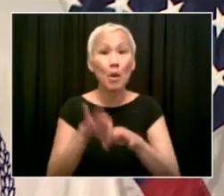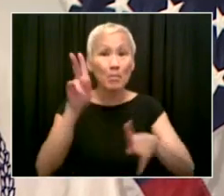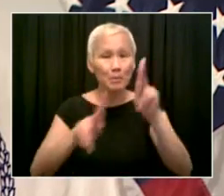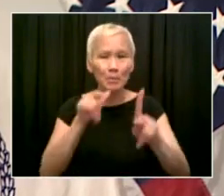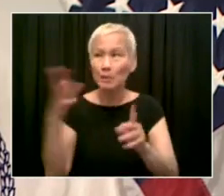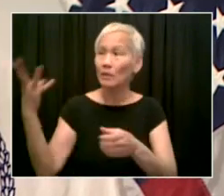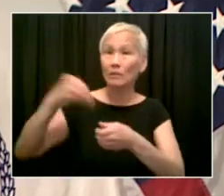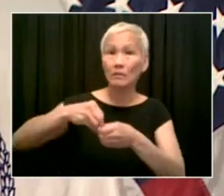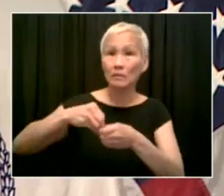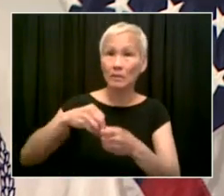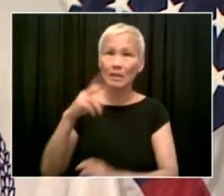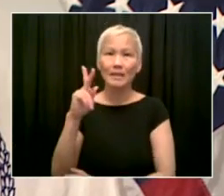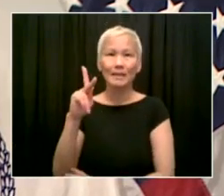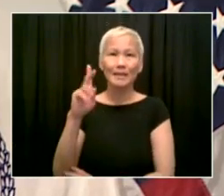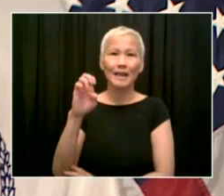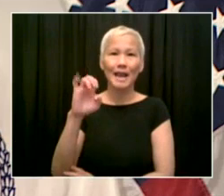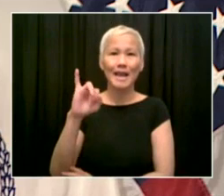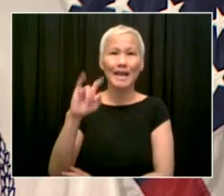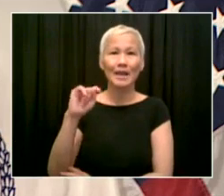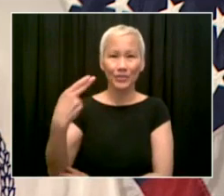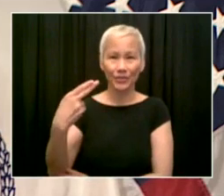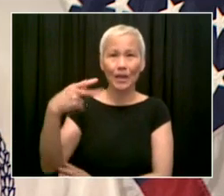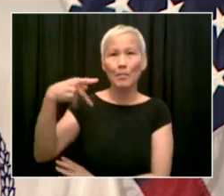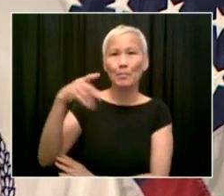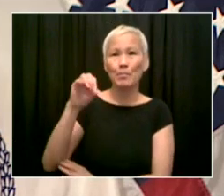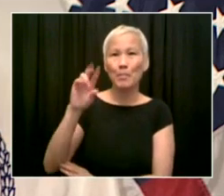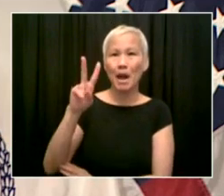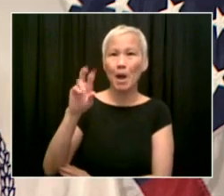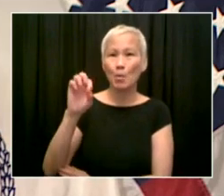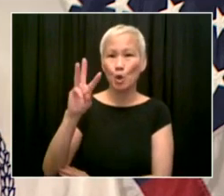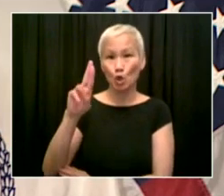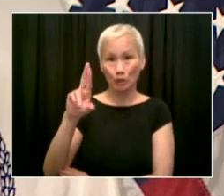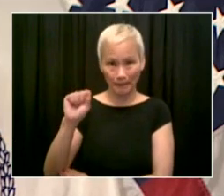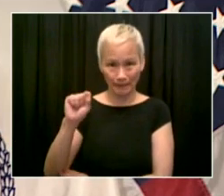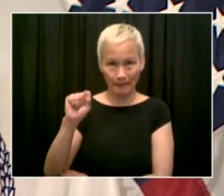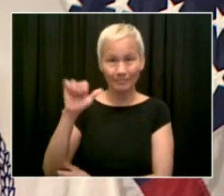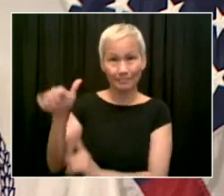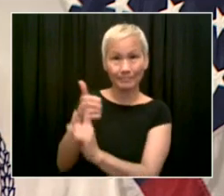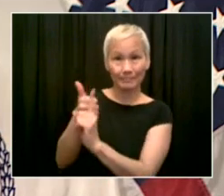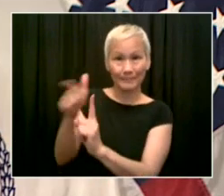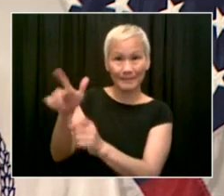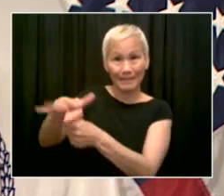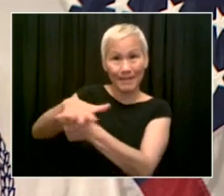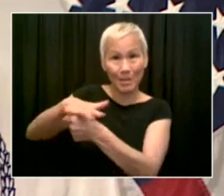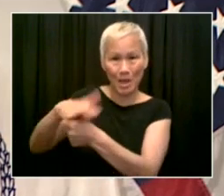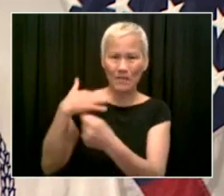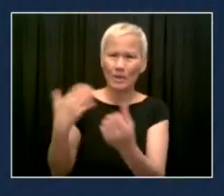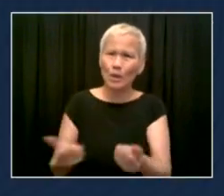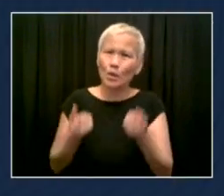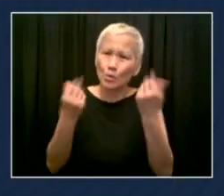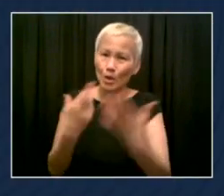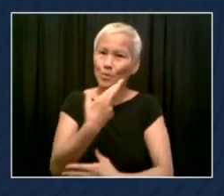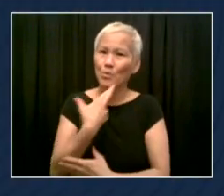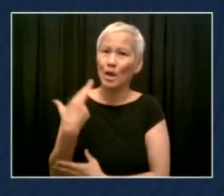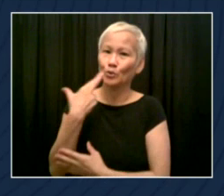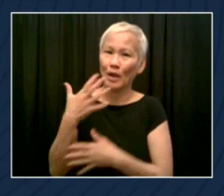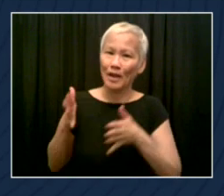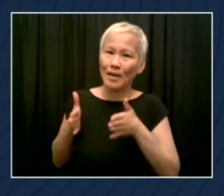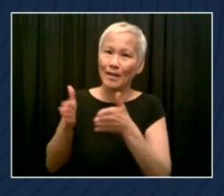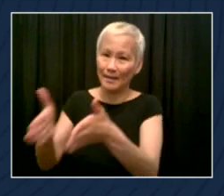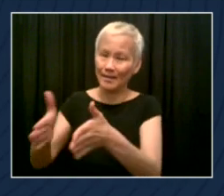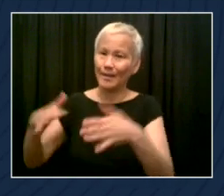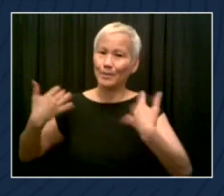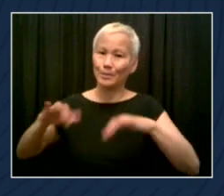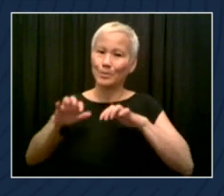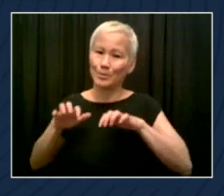Thank you, Mr. Mayor. I do have a lot of restaurants, and so let me know which ones we're going to be going to over the next few weeks as we go and enjoy